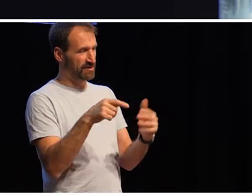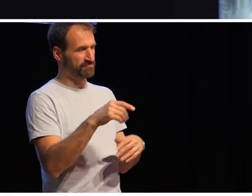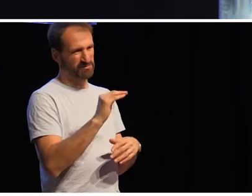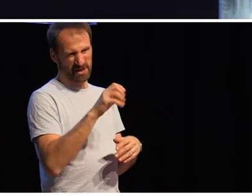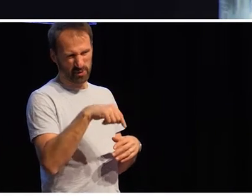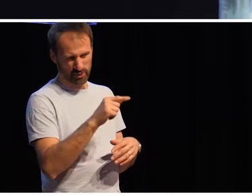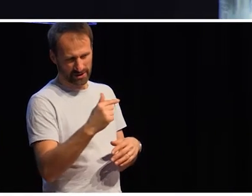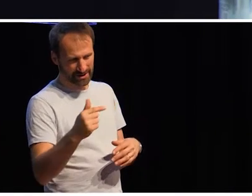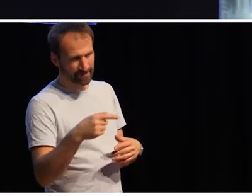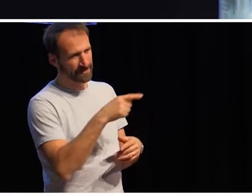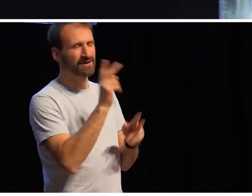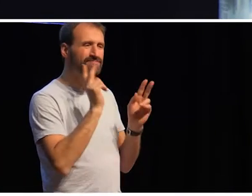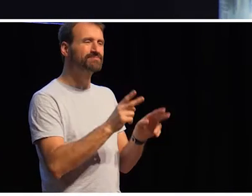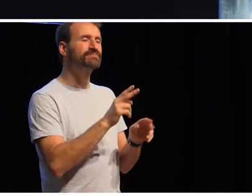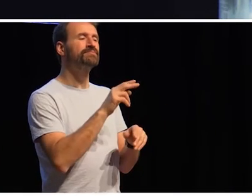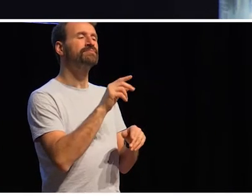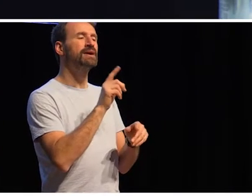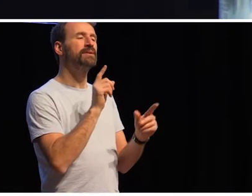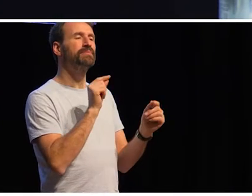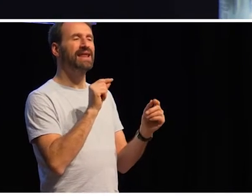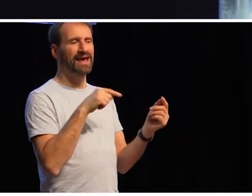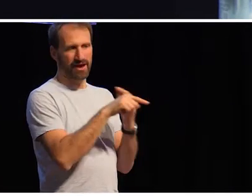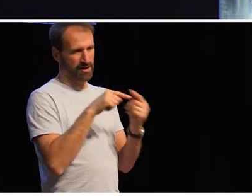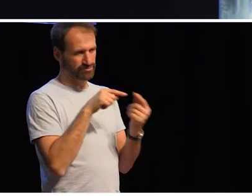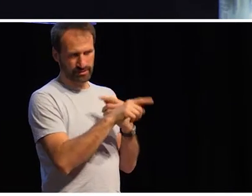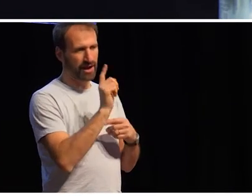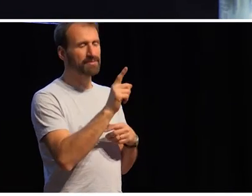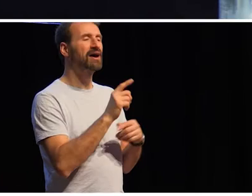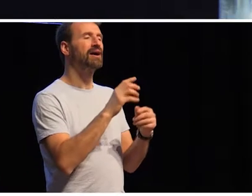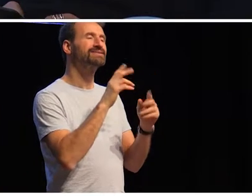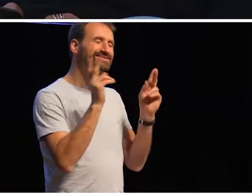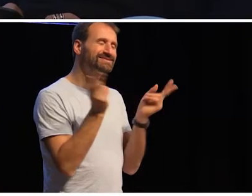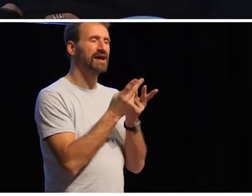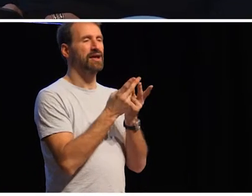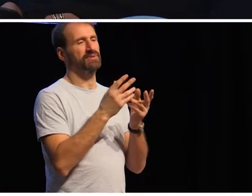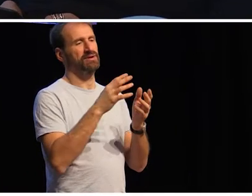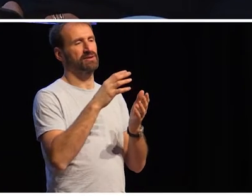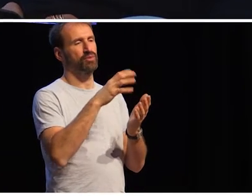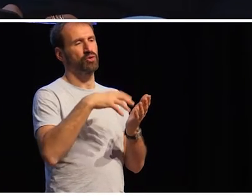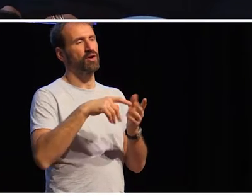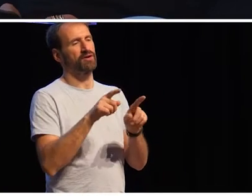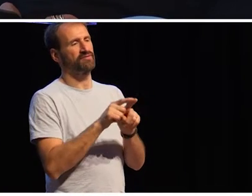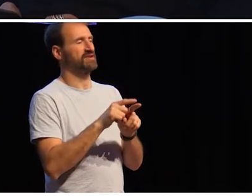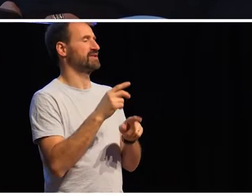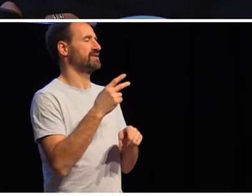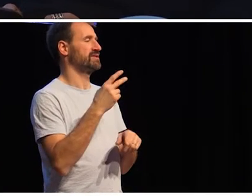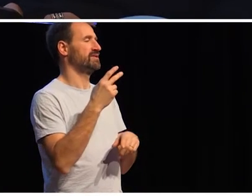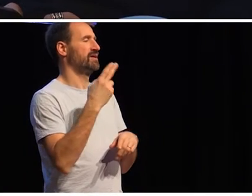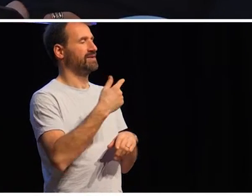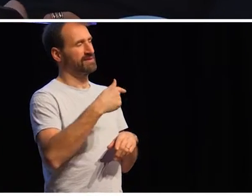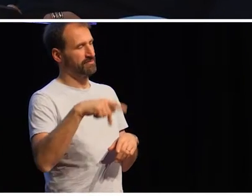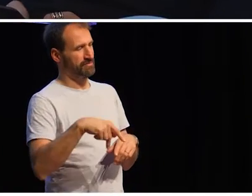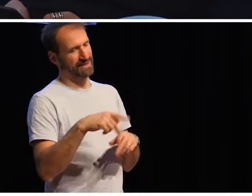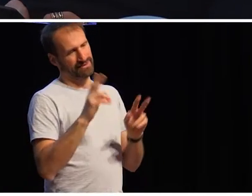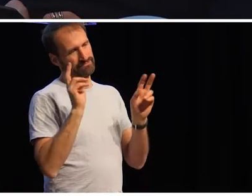it basically uses the same concepts as HTTP and REST. Yeah, and a couple of other technologies. And you can